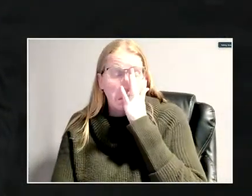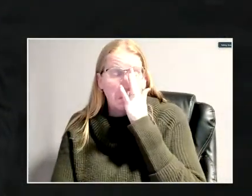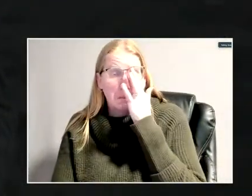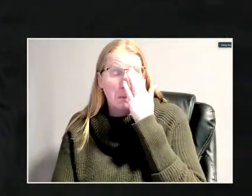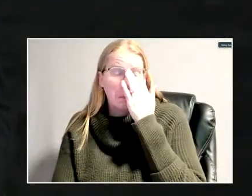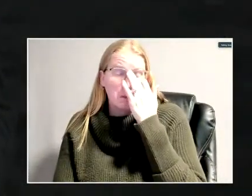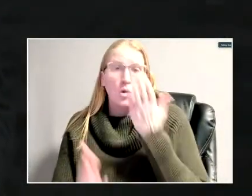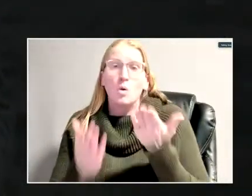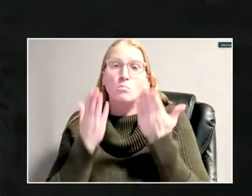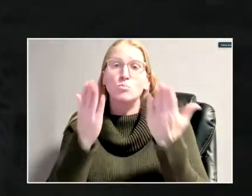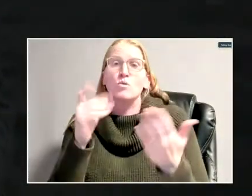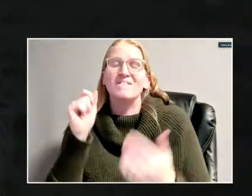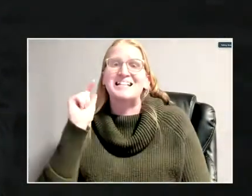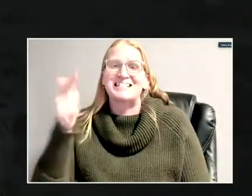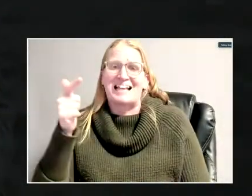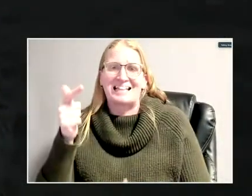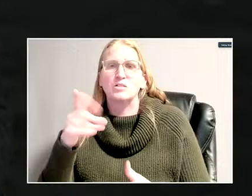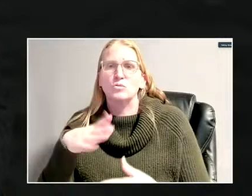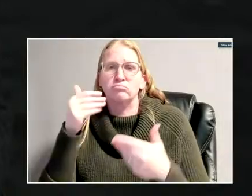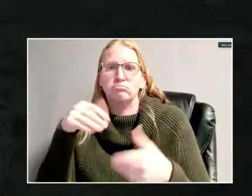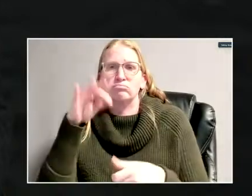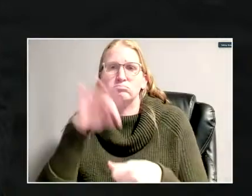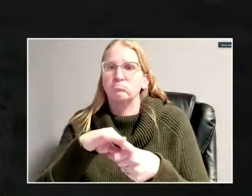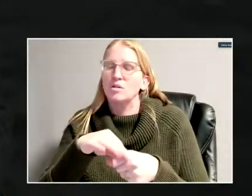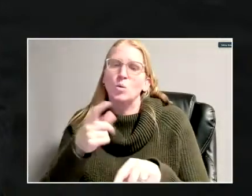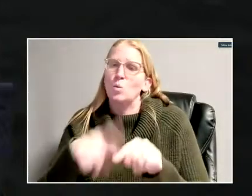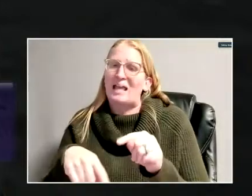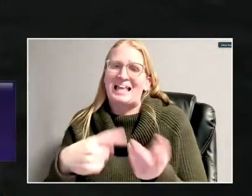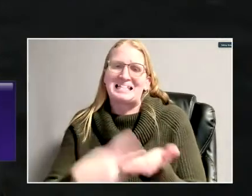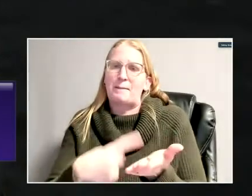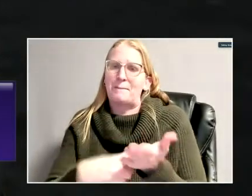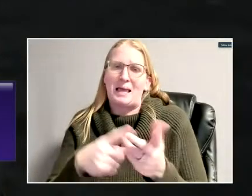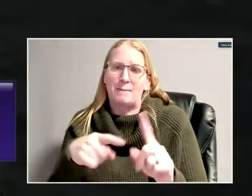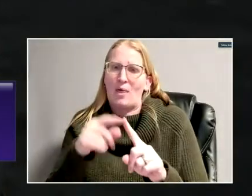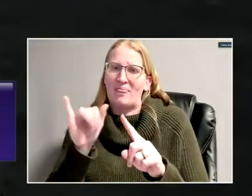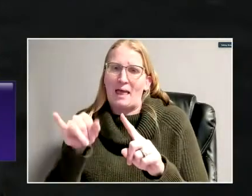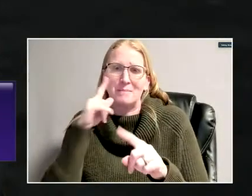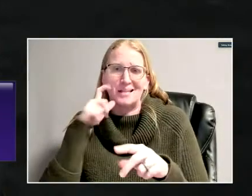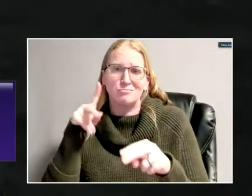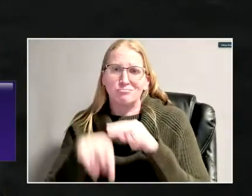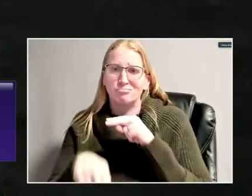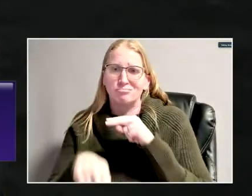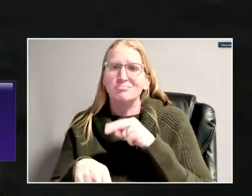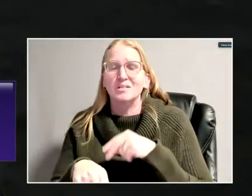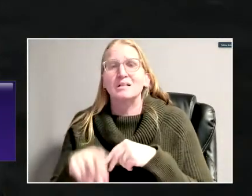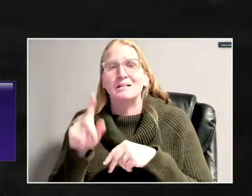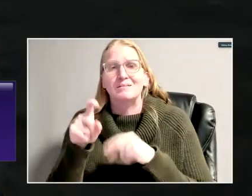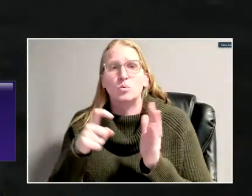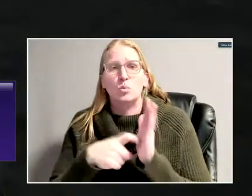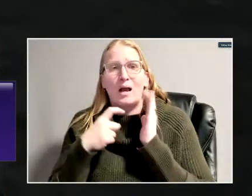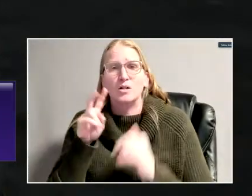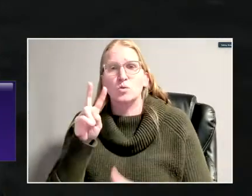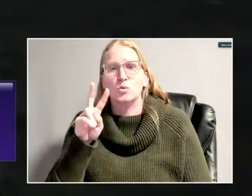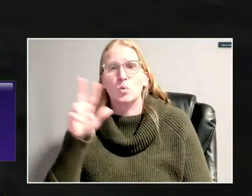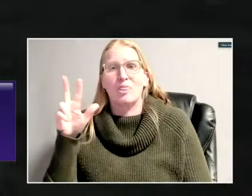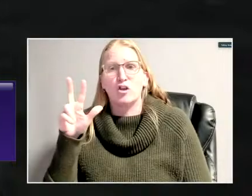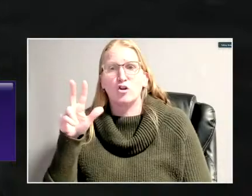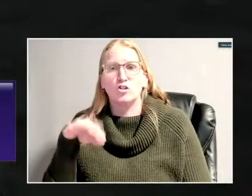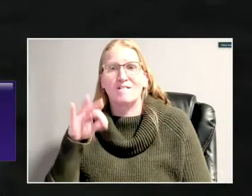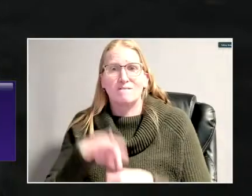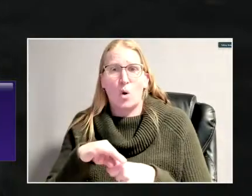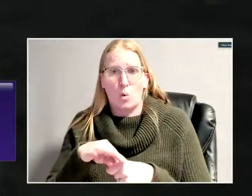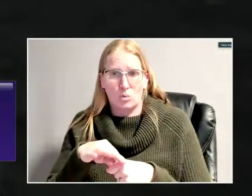the question that's non-debatable because it cuts off debate 2third vote is necessary all those in favor